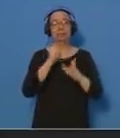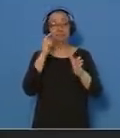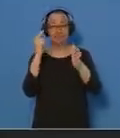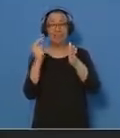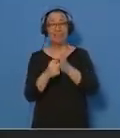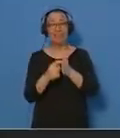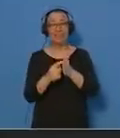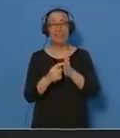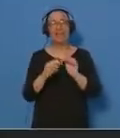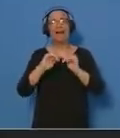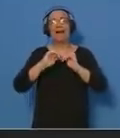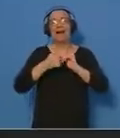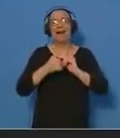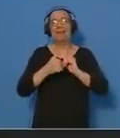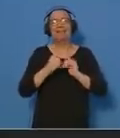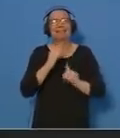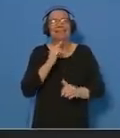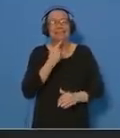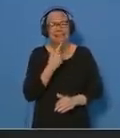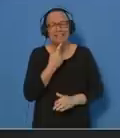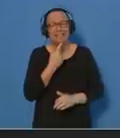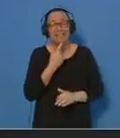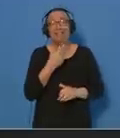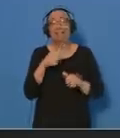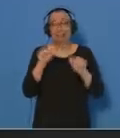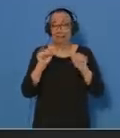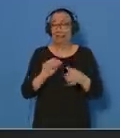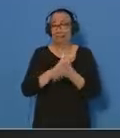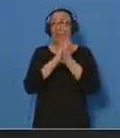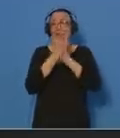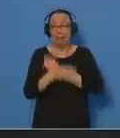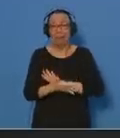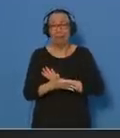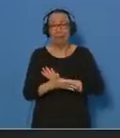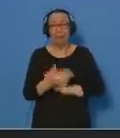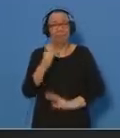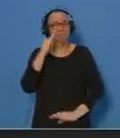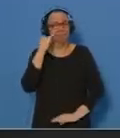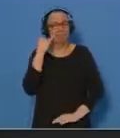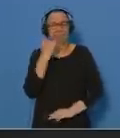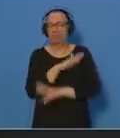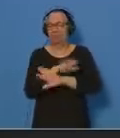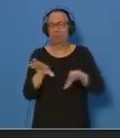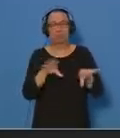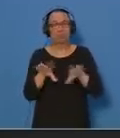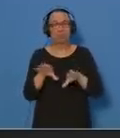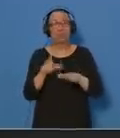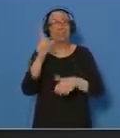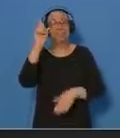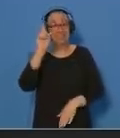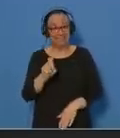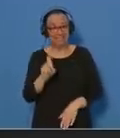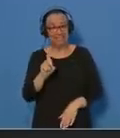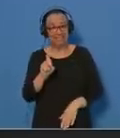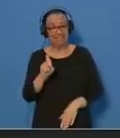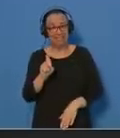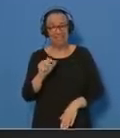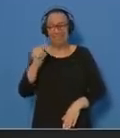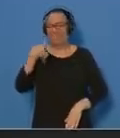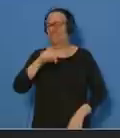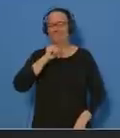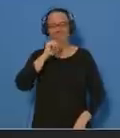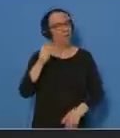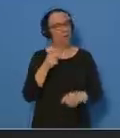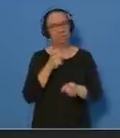recognize how bad it can be if we do not do what is necessary and required. This is not a